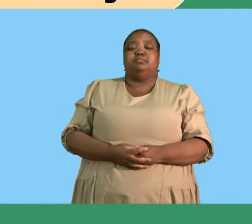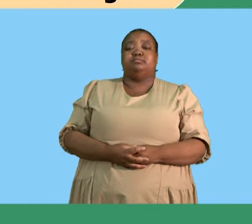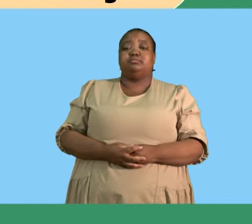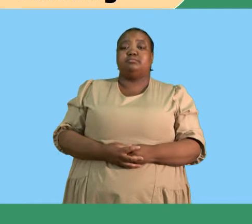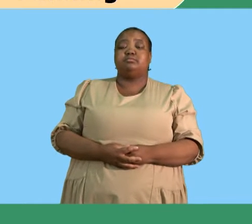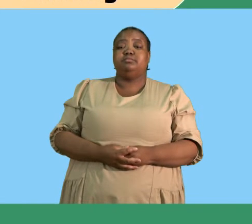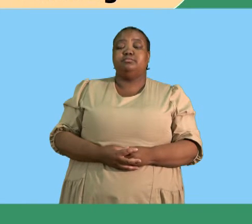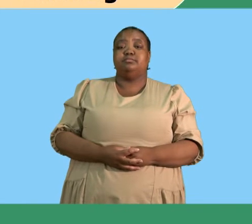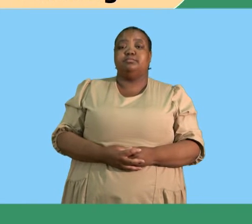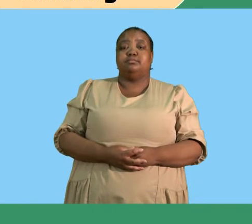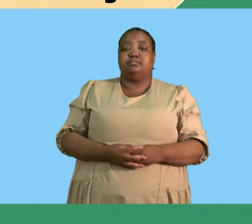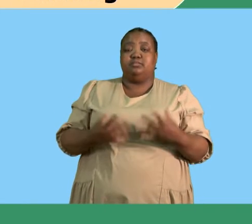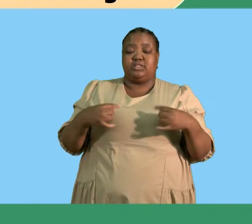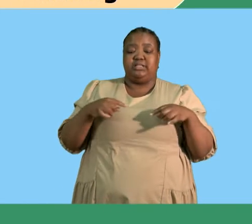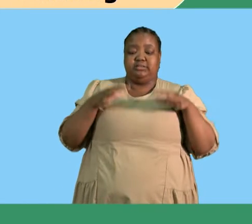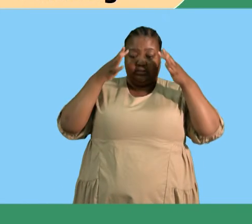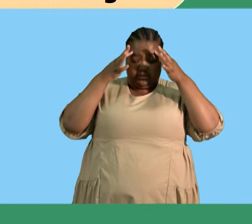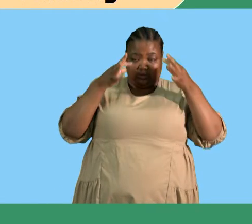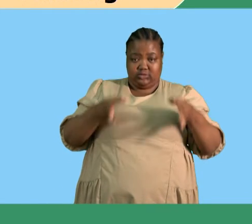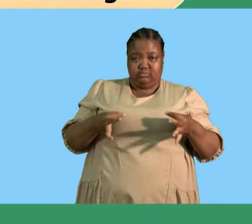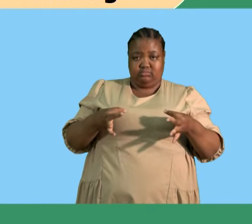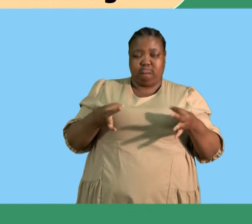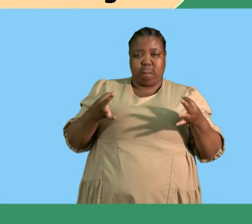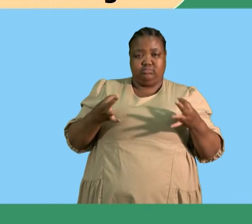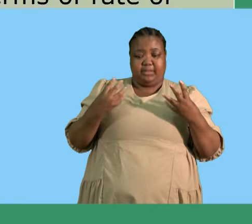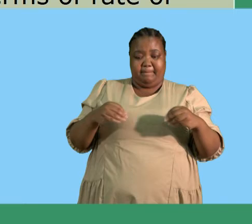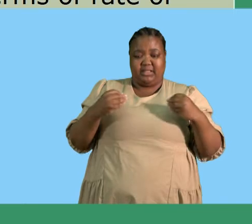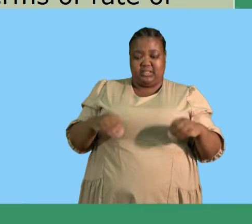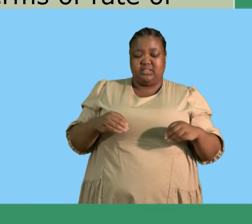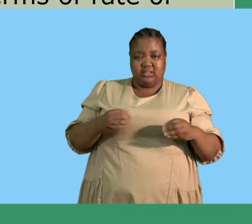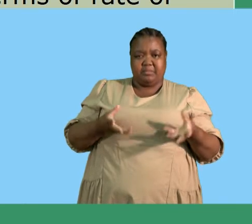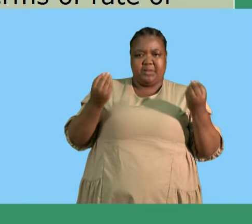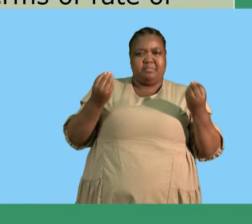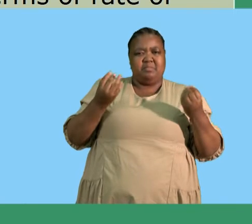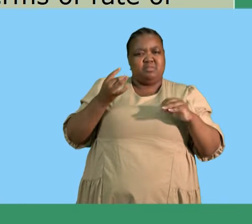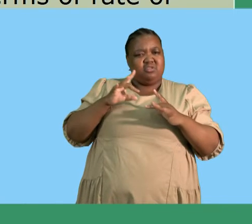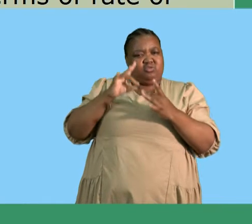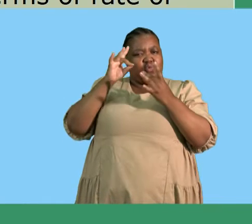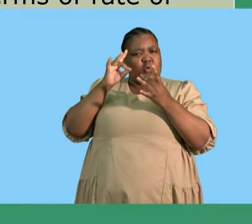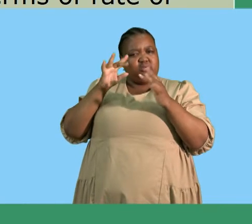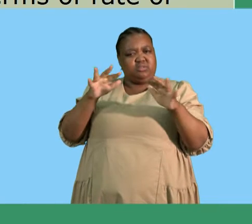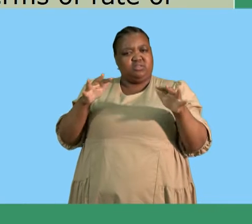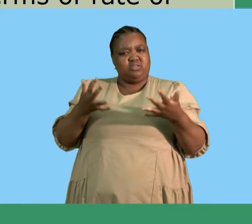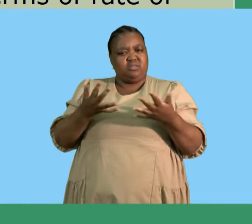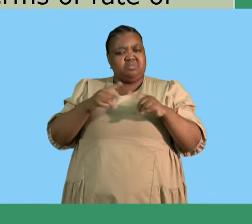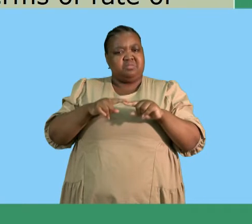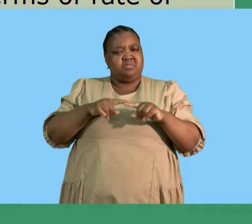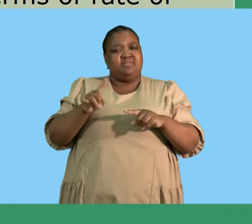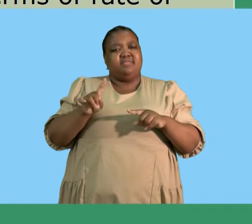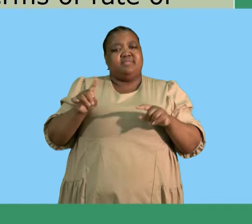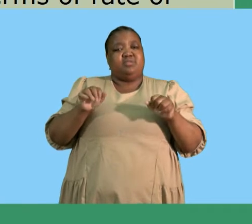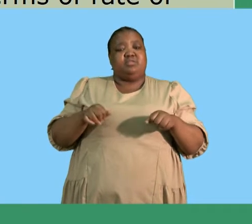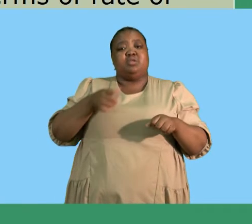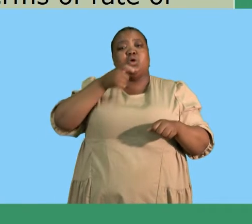will influence the choice that we have made in order for us to get that funding? Then the